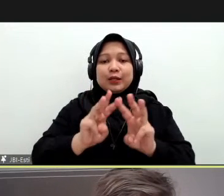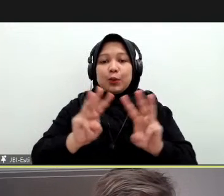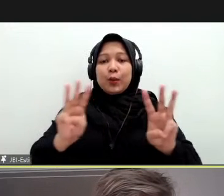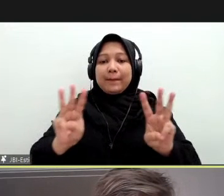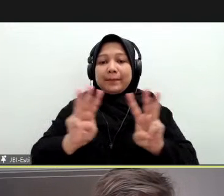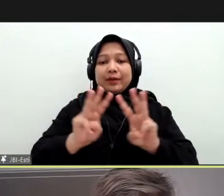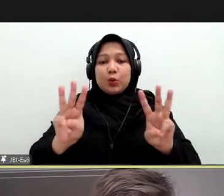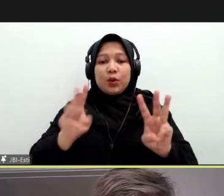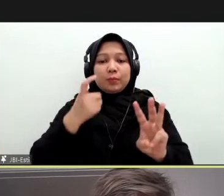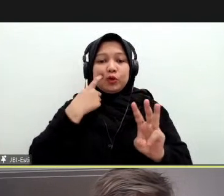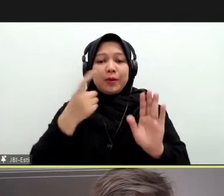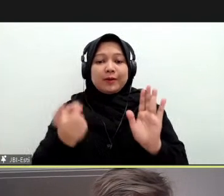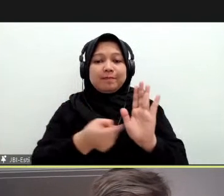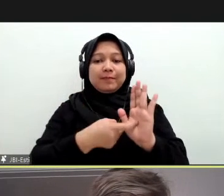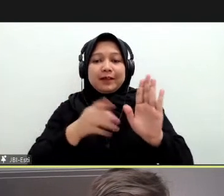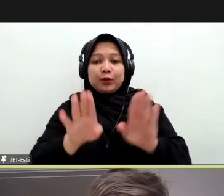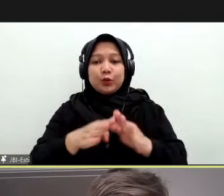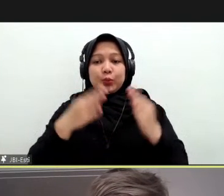permanent.